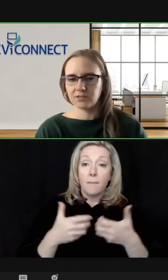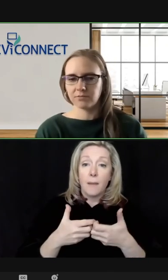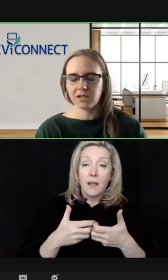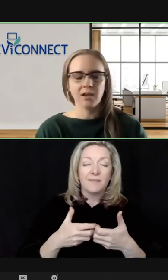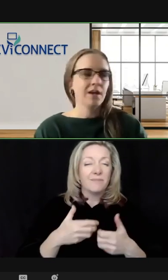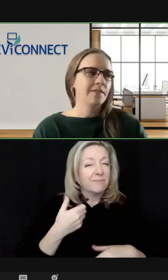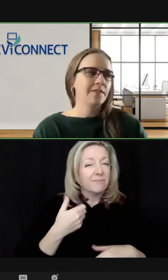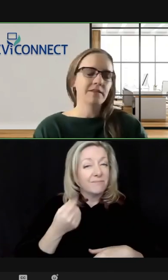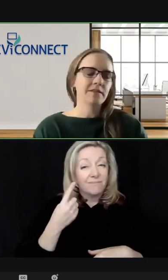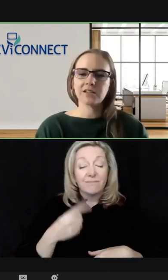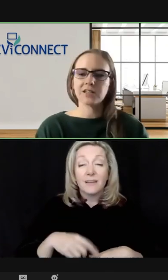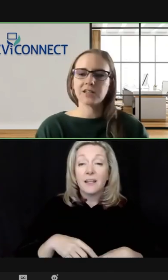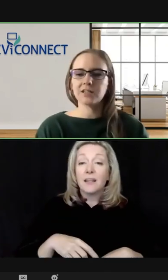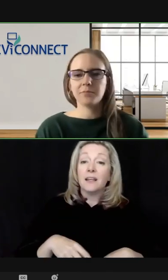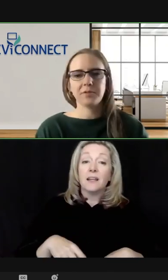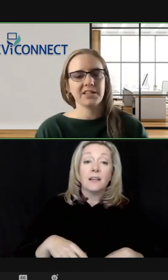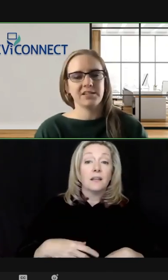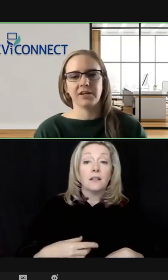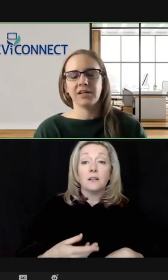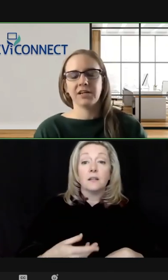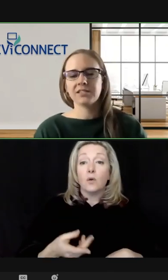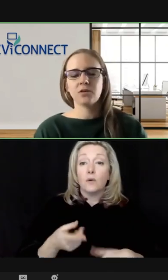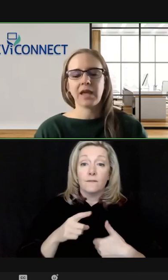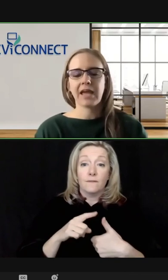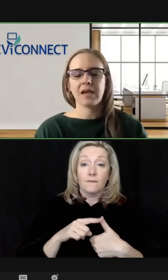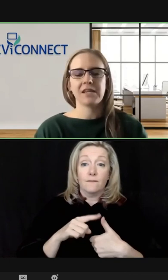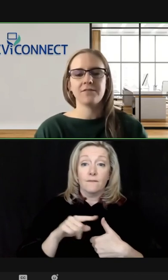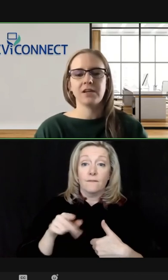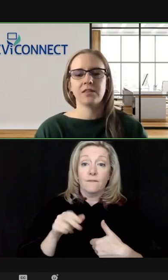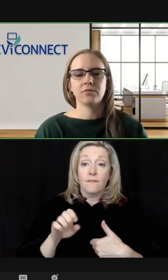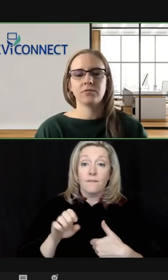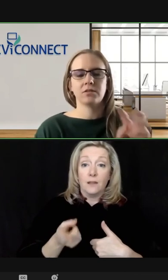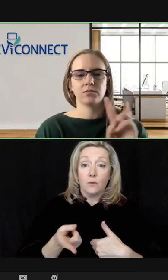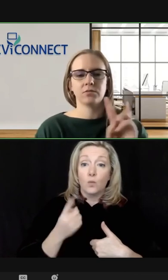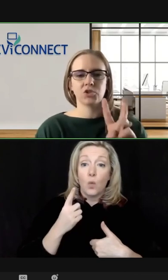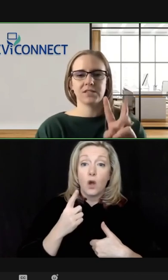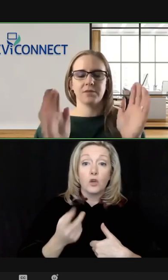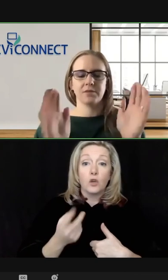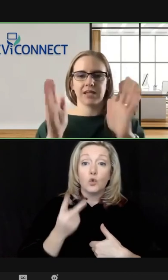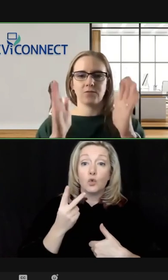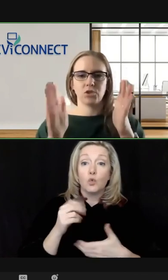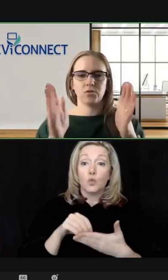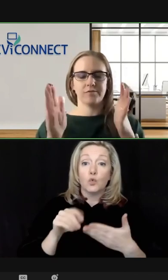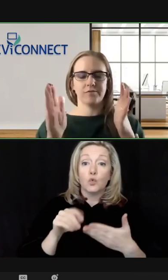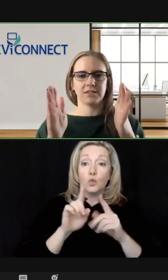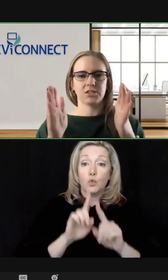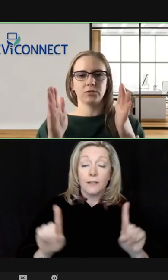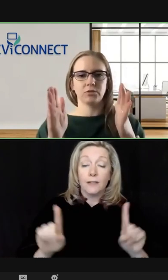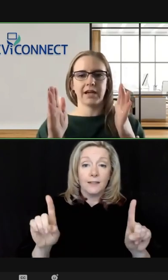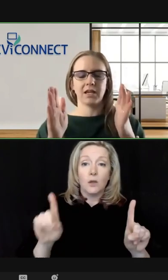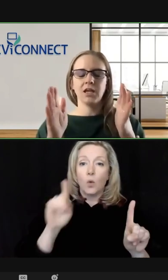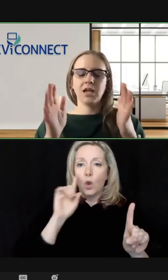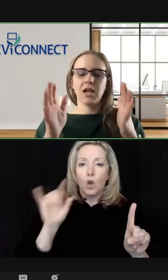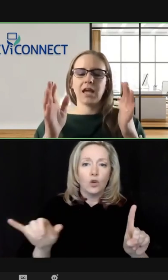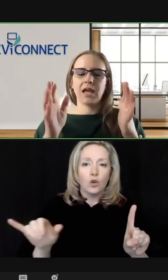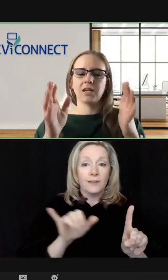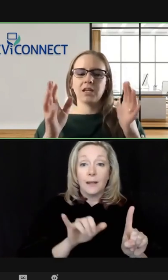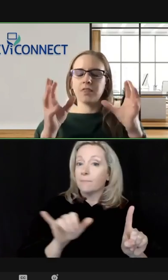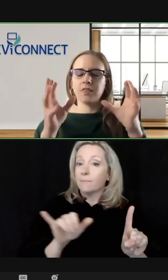kids in phase 3, their things are going to look completely different, and it isn't okay. I mean, even in those 2 examples, I gave you 2 for phase 2,